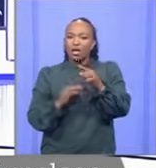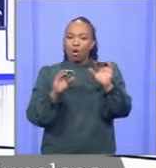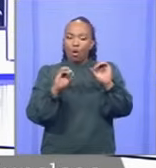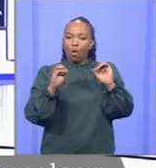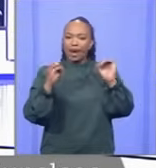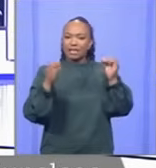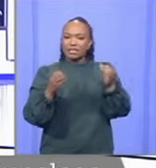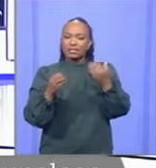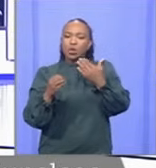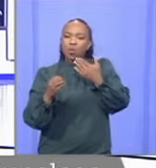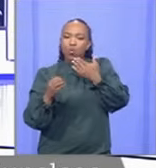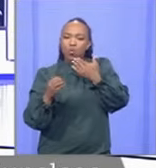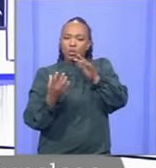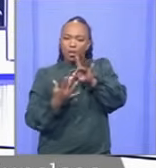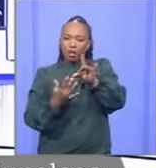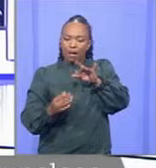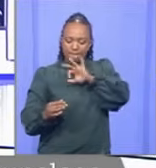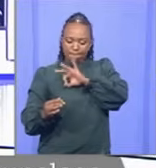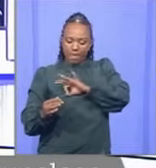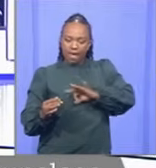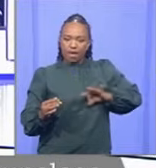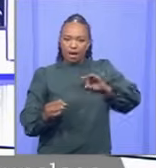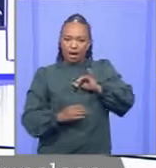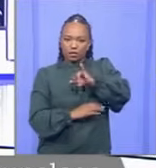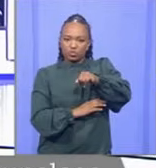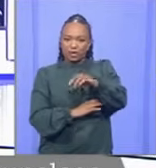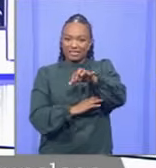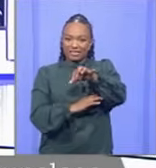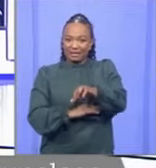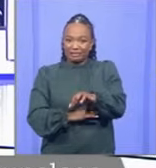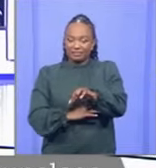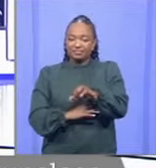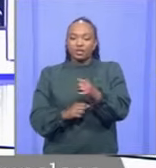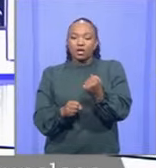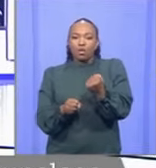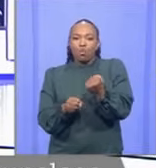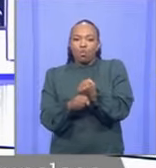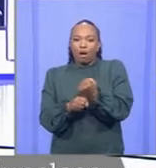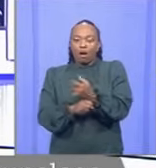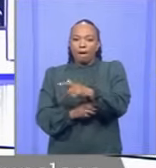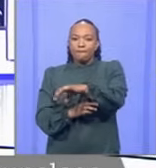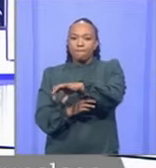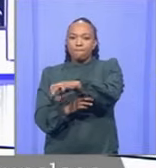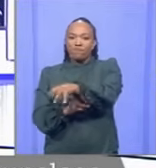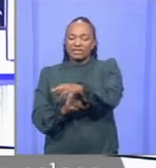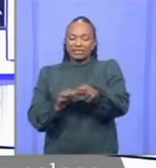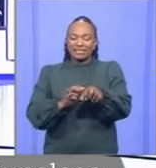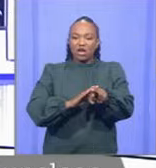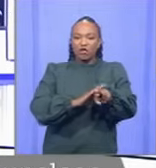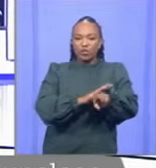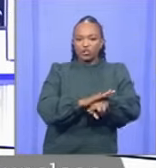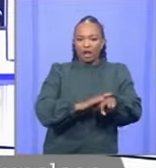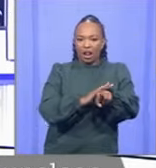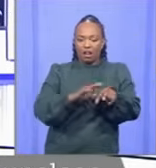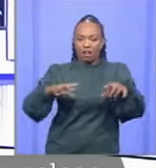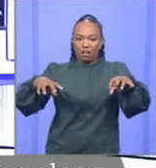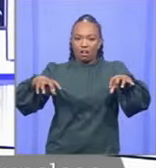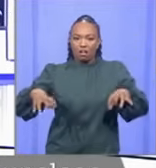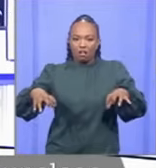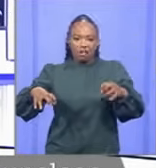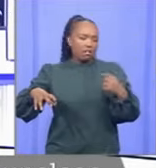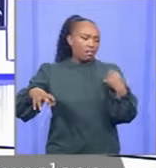nkgetheng wa meyara mogolo wa Johannesburg. Bahlankedi ba mokgatlo ba profense le ba selete ba be ba boledišana dibeke tše